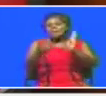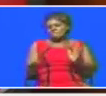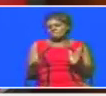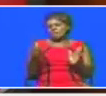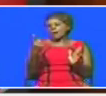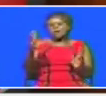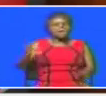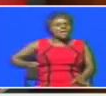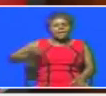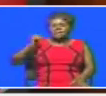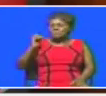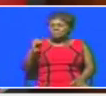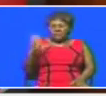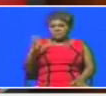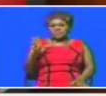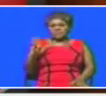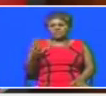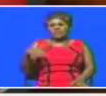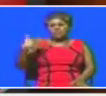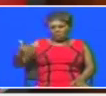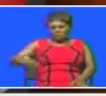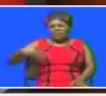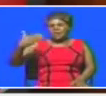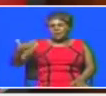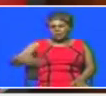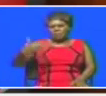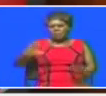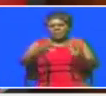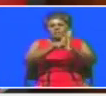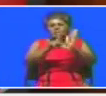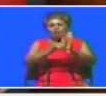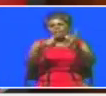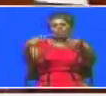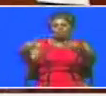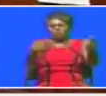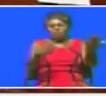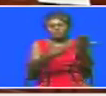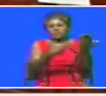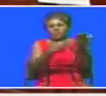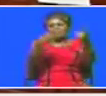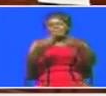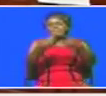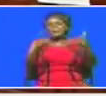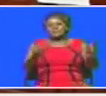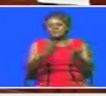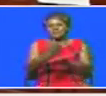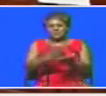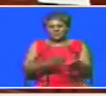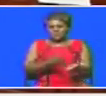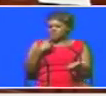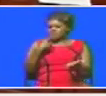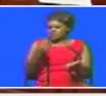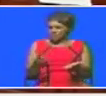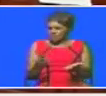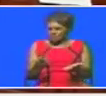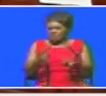is very expensive to be in a perpetual legal struggle over technicalities. Hata hivyo baadhi yao walisema licha ya